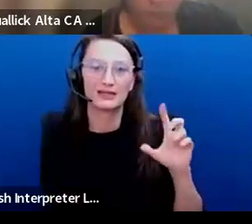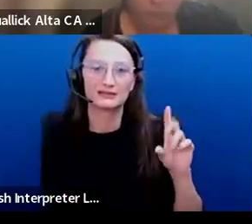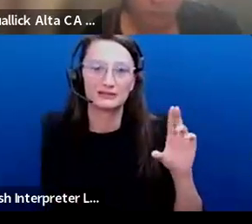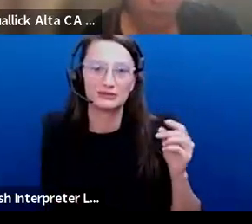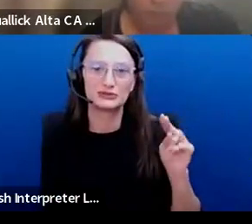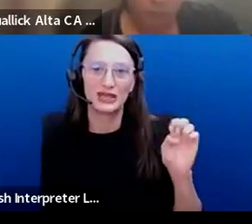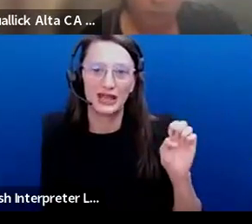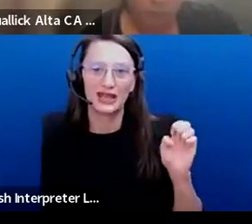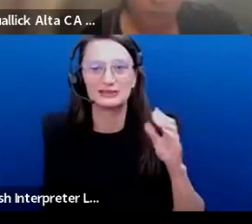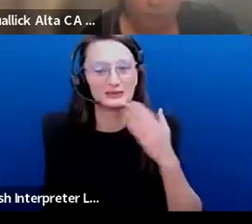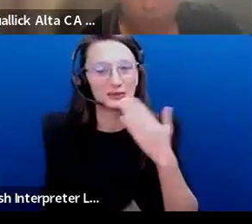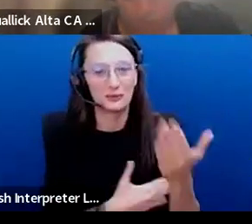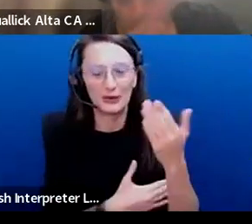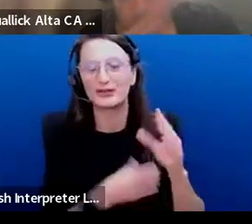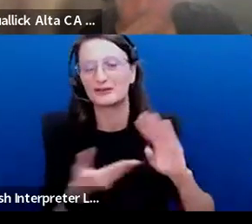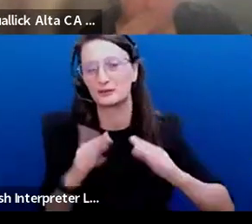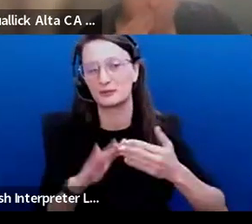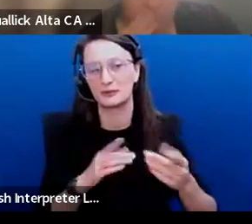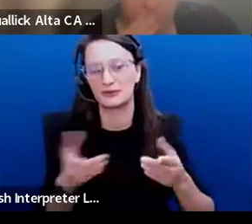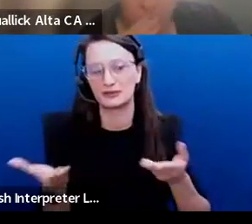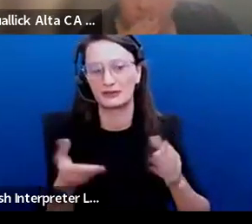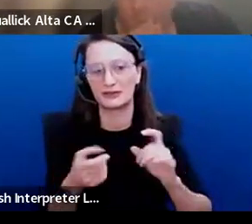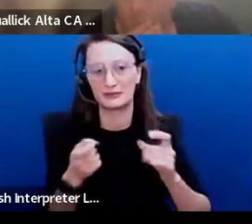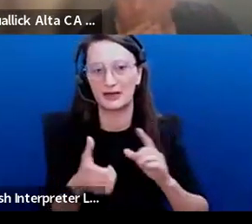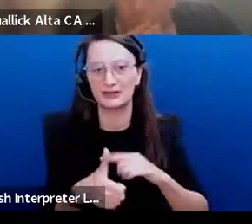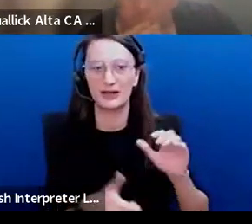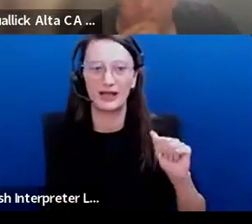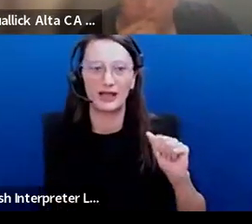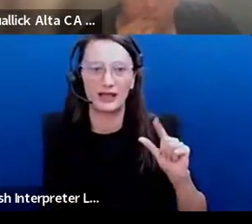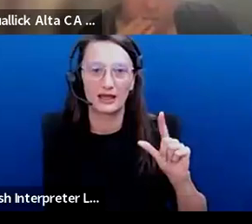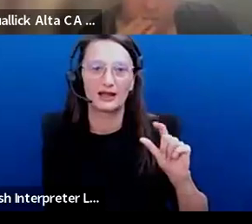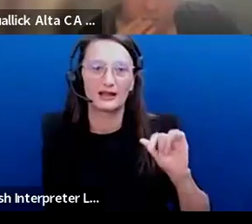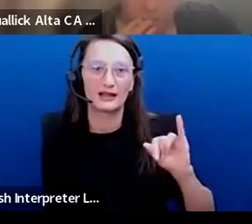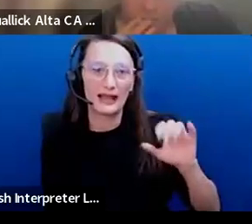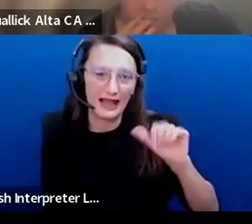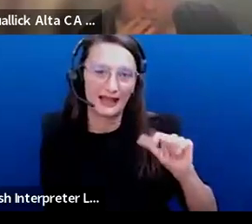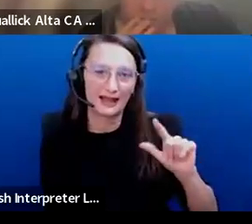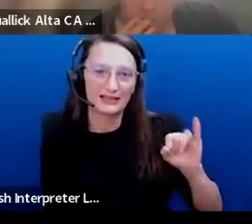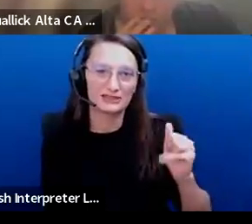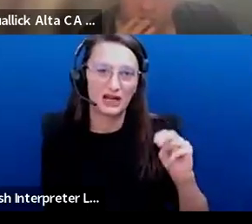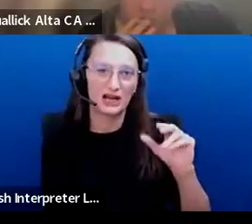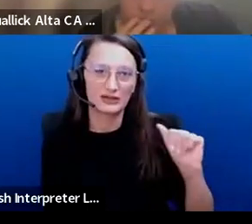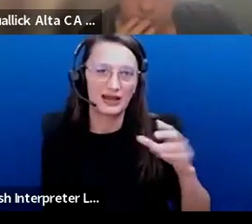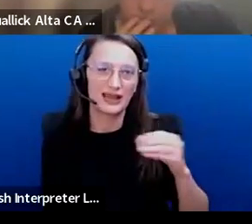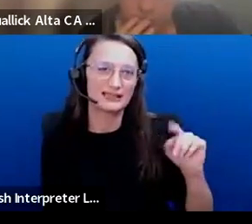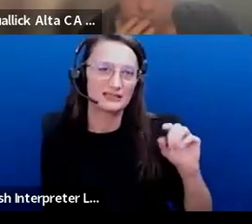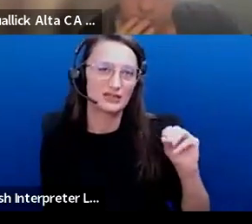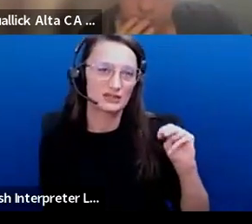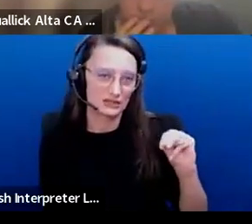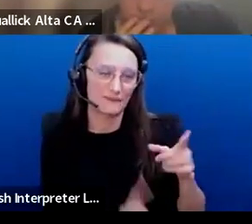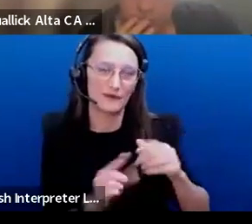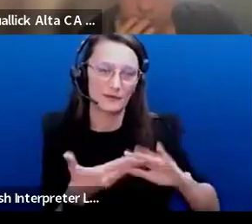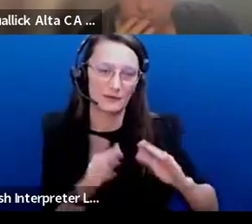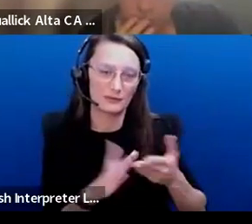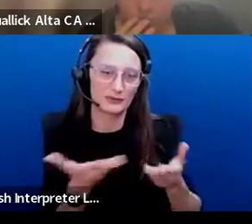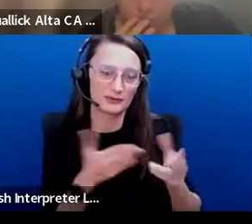community services managers. And I'm also seeing Alejandra and Tom from our community services department. Good morning. Christine Hobbs, our